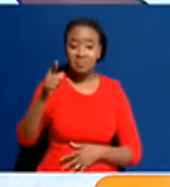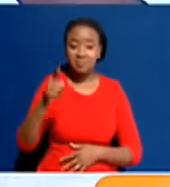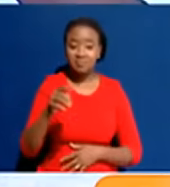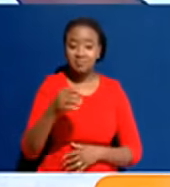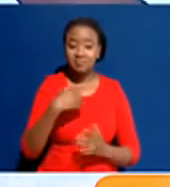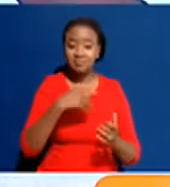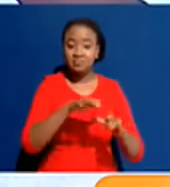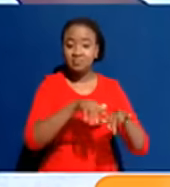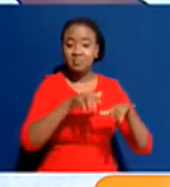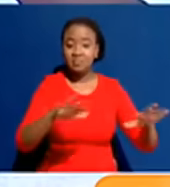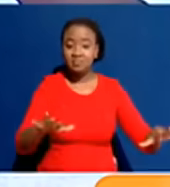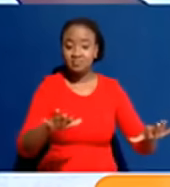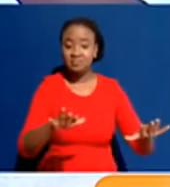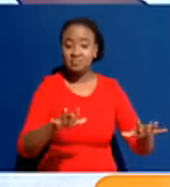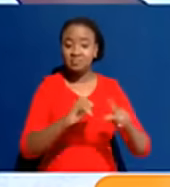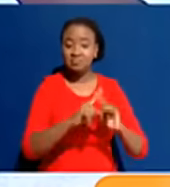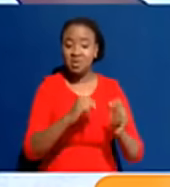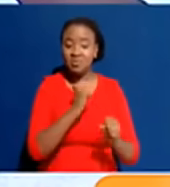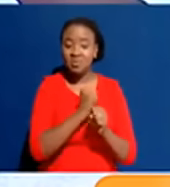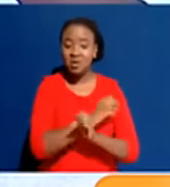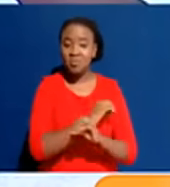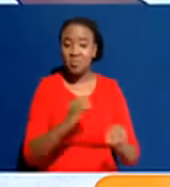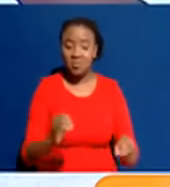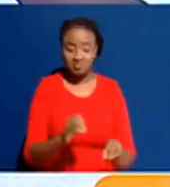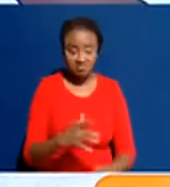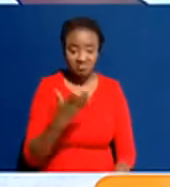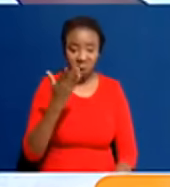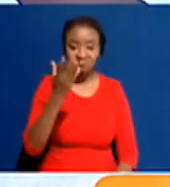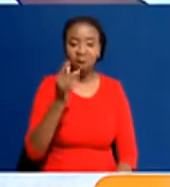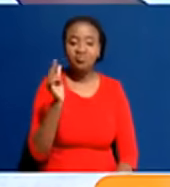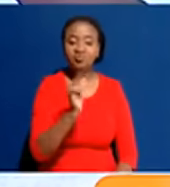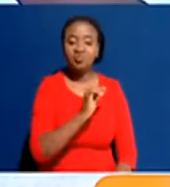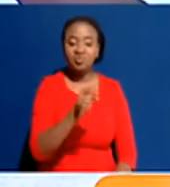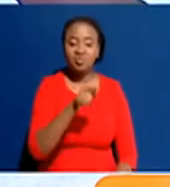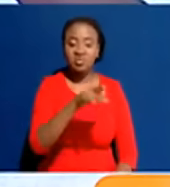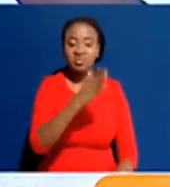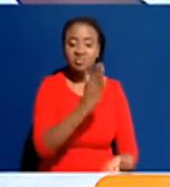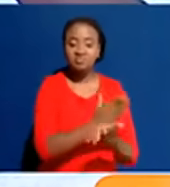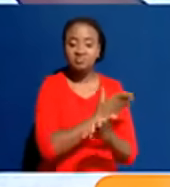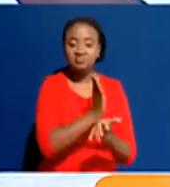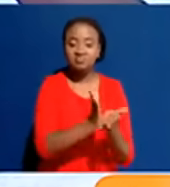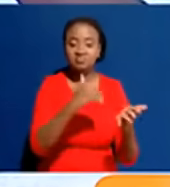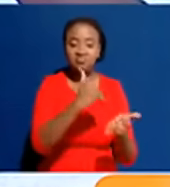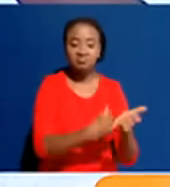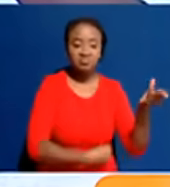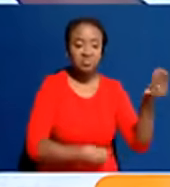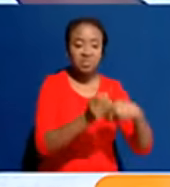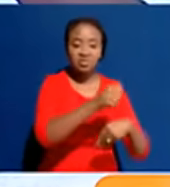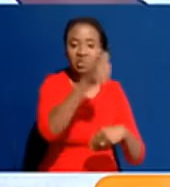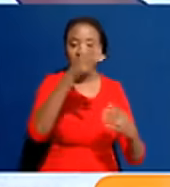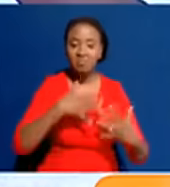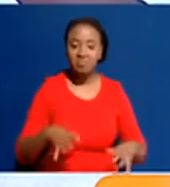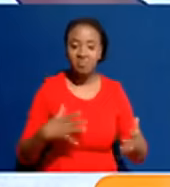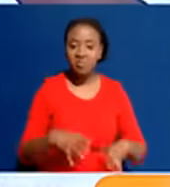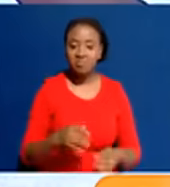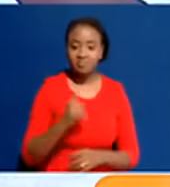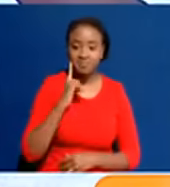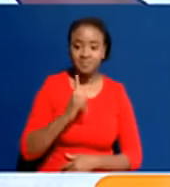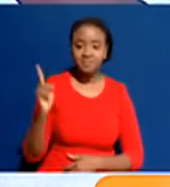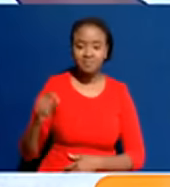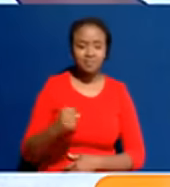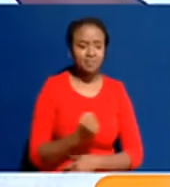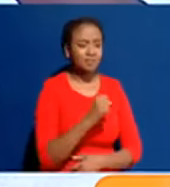the parcels of land subdivided and given to landless residents in the area. The president, who began a five-day